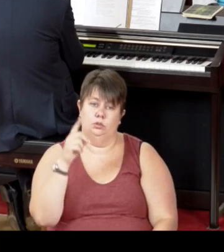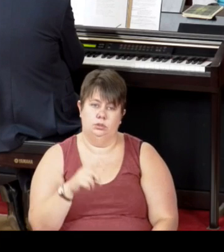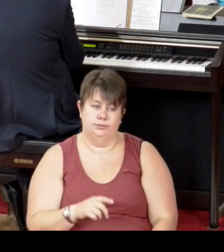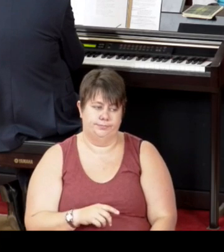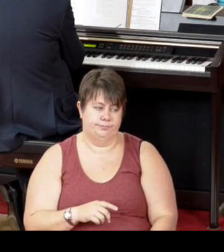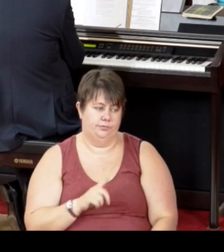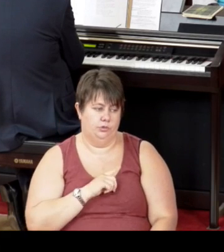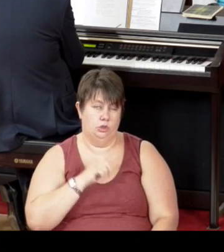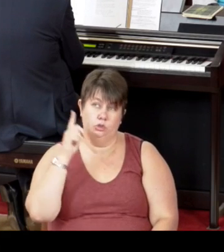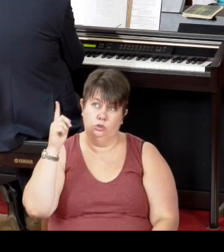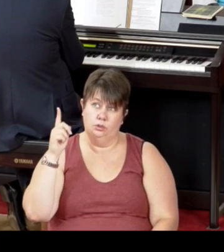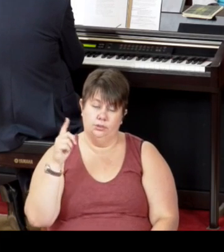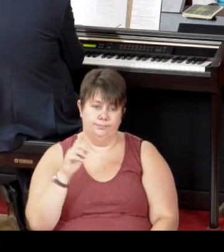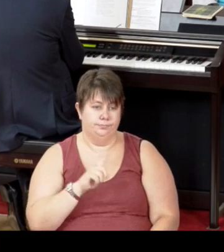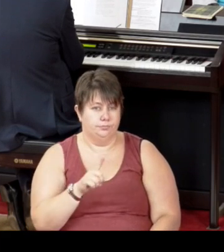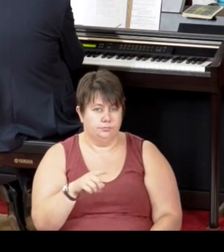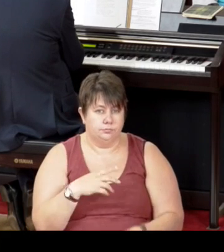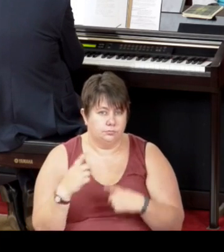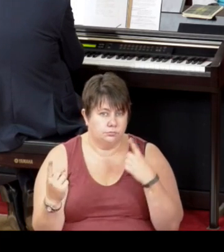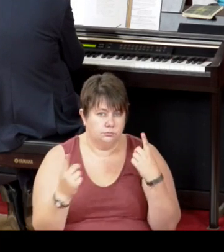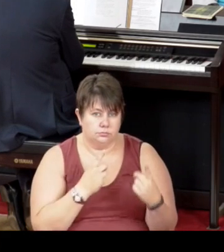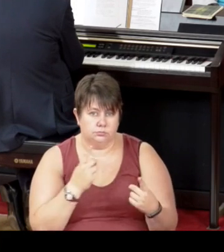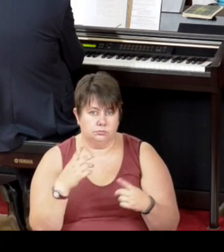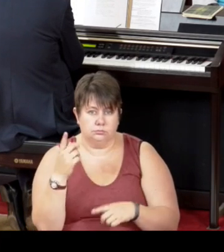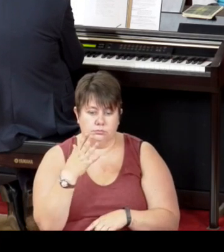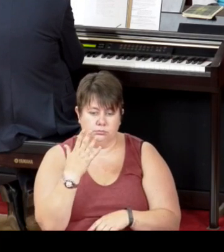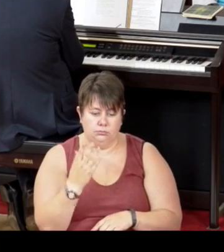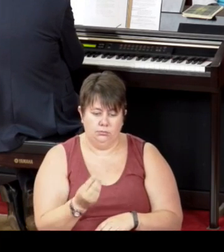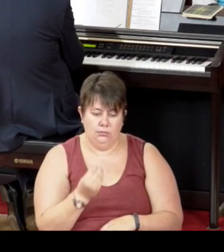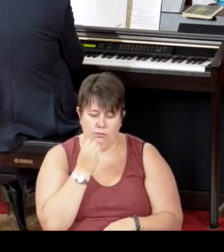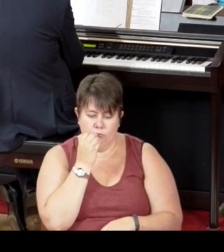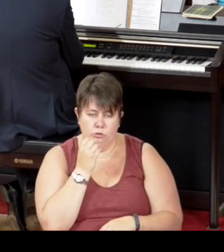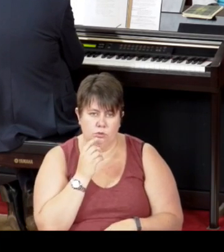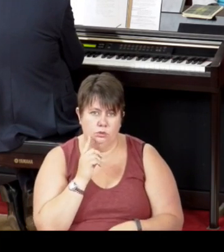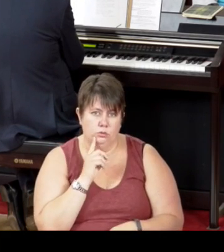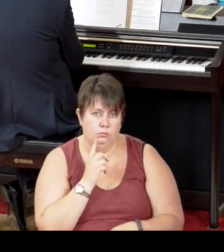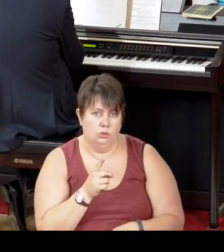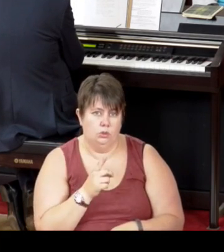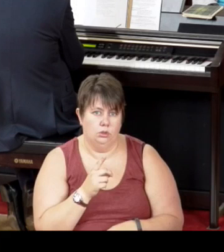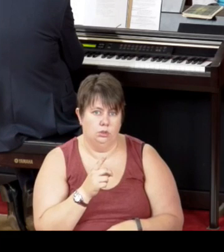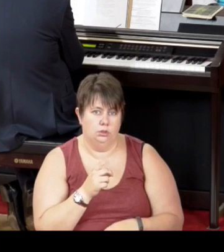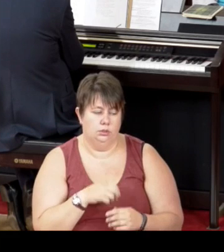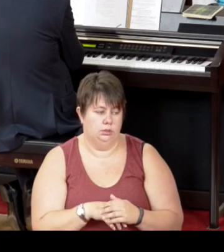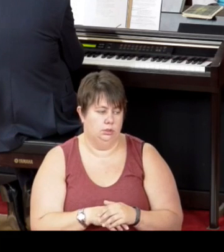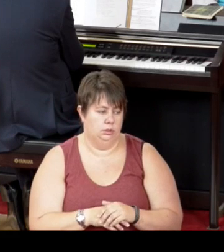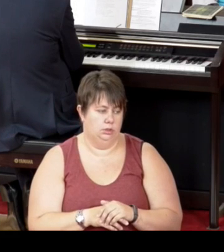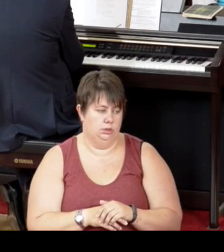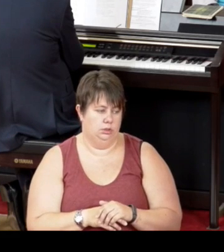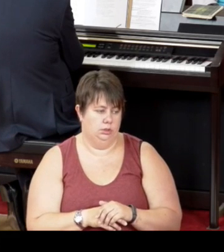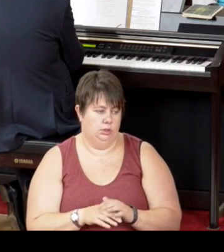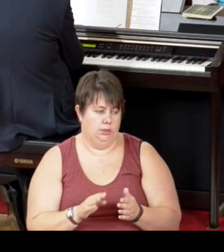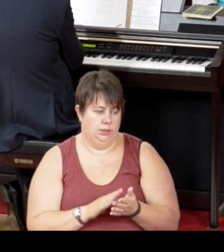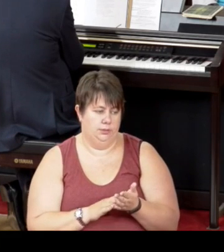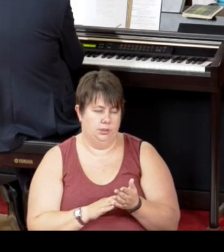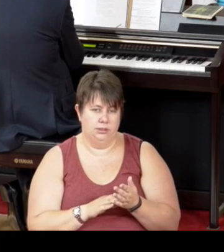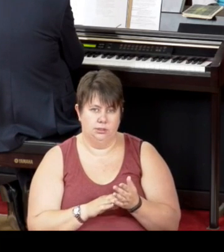For you are the one who says, "Do not worry about what you shall eat tomorrow. Even the sparrows are provided